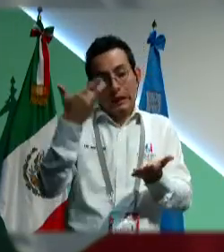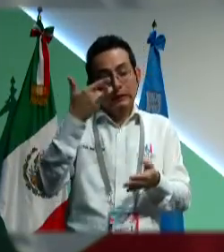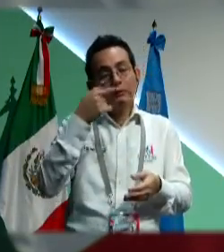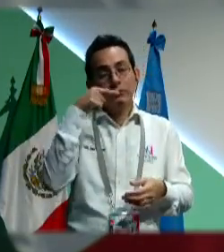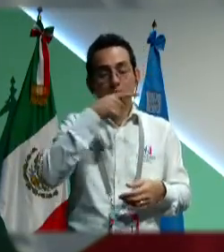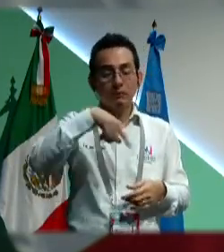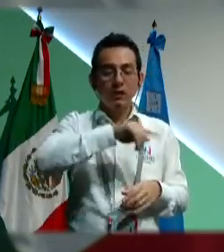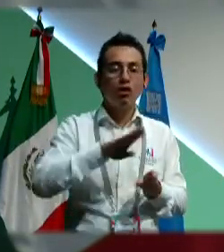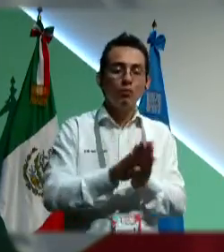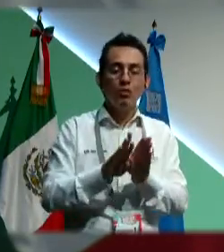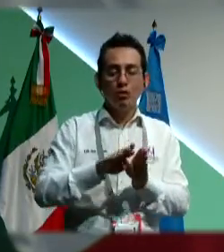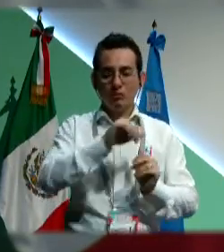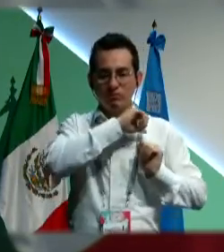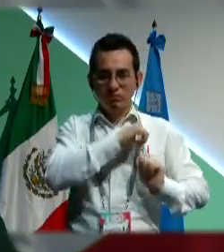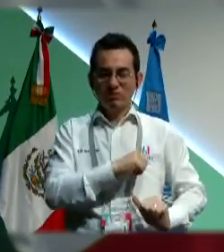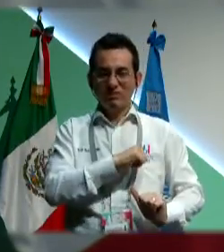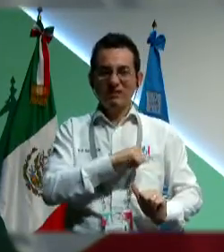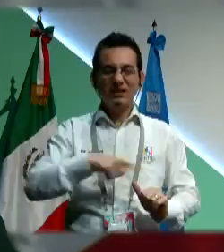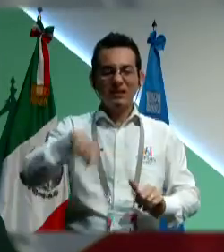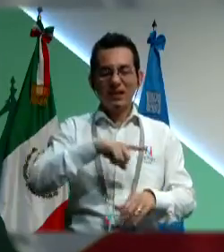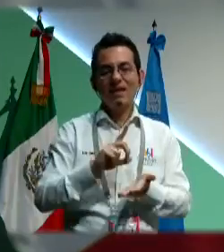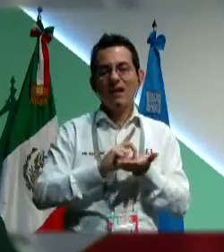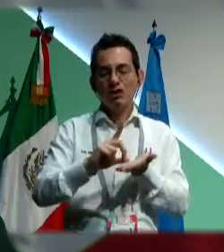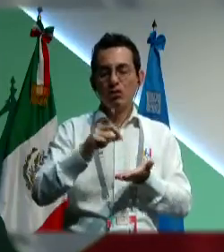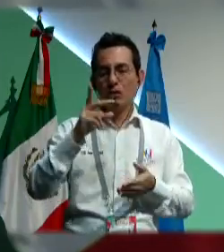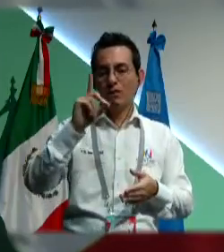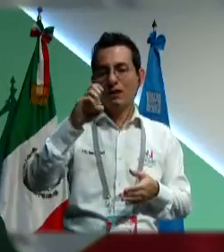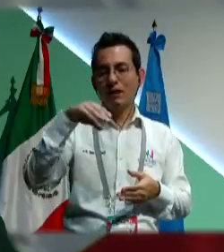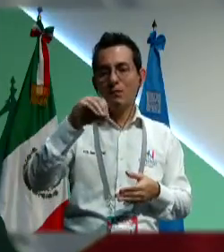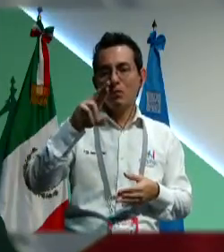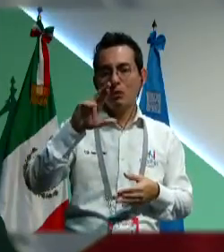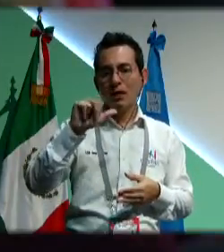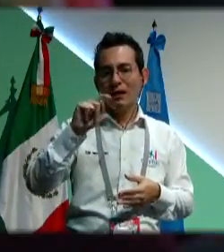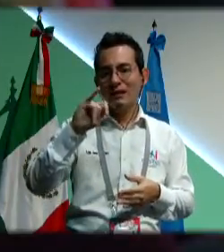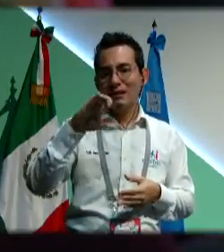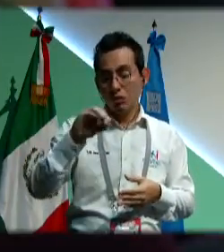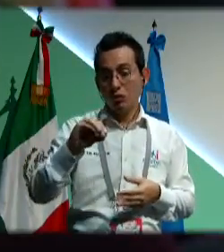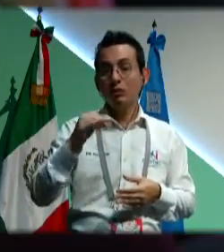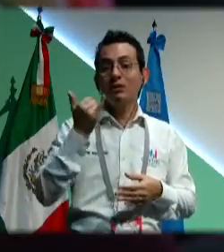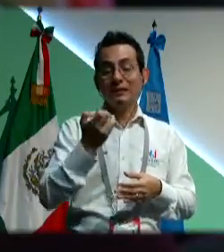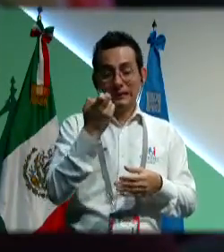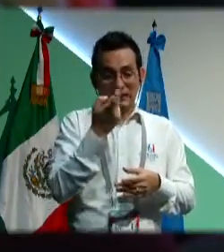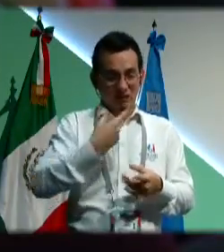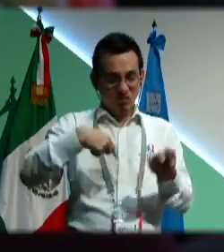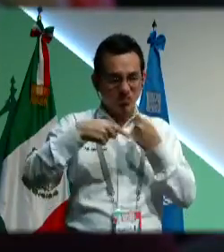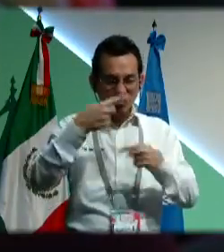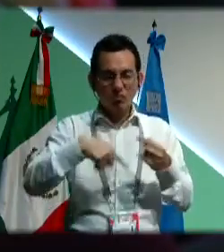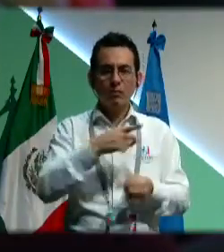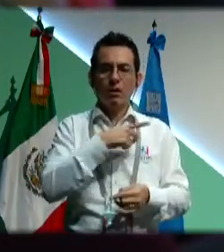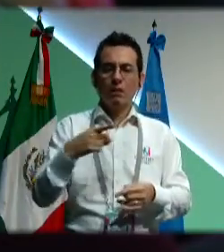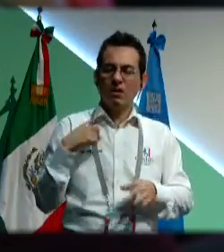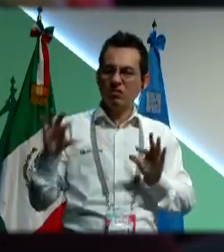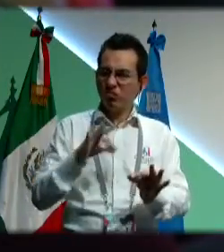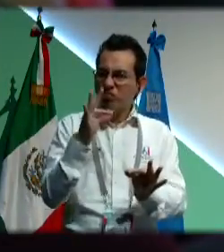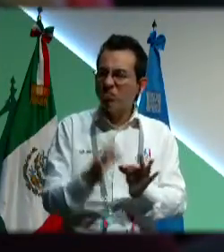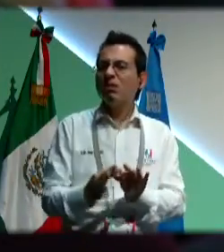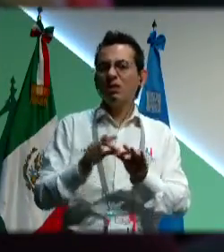of accountability in global governance. It's time we moved in this direction of forging a global digital